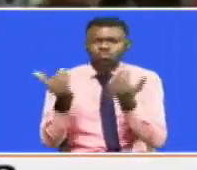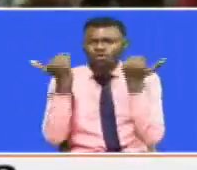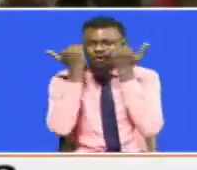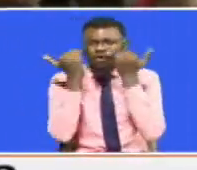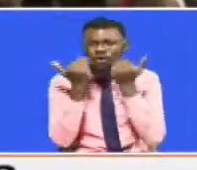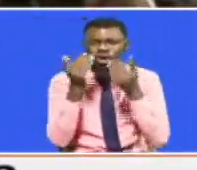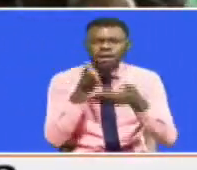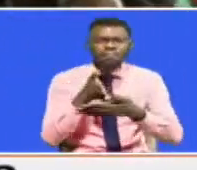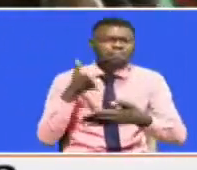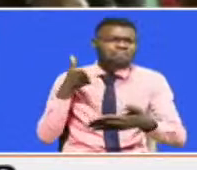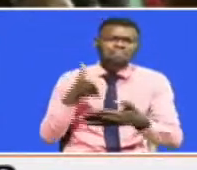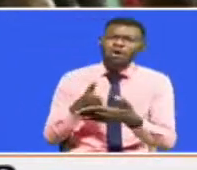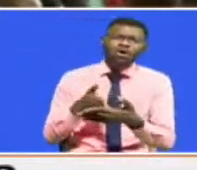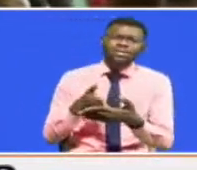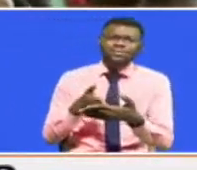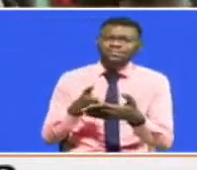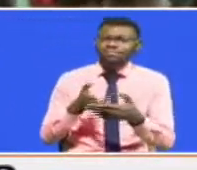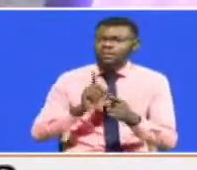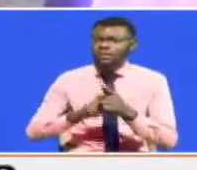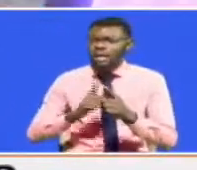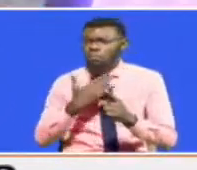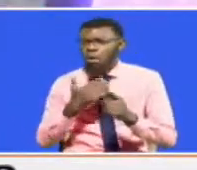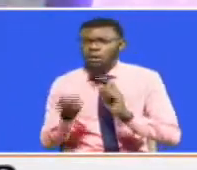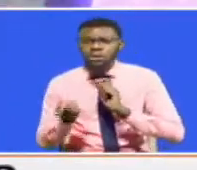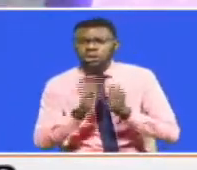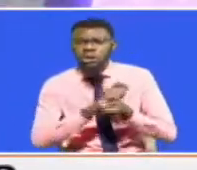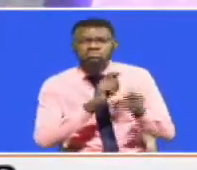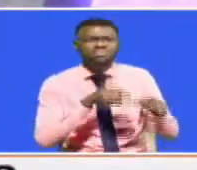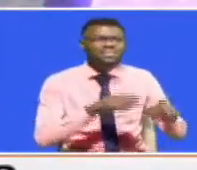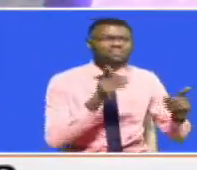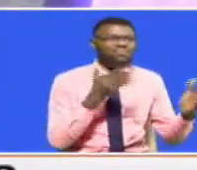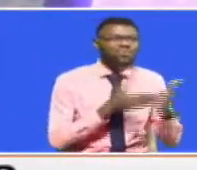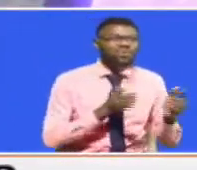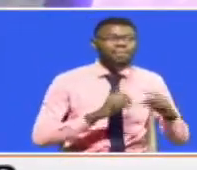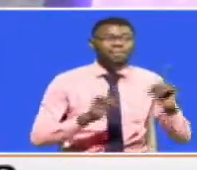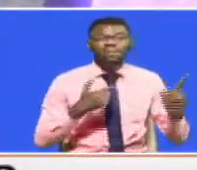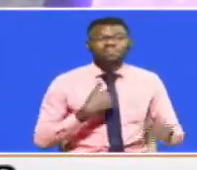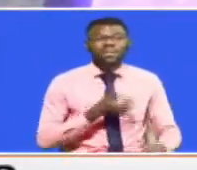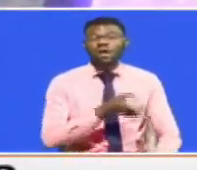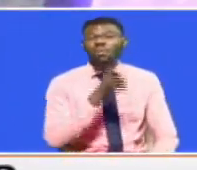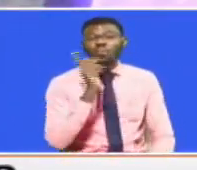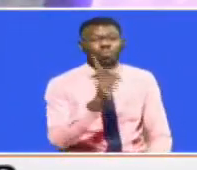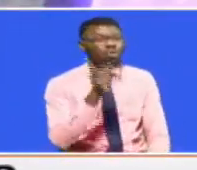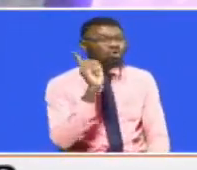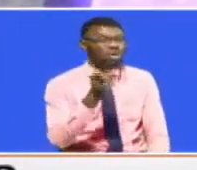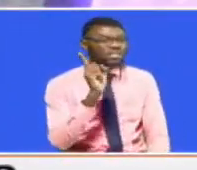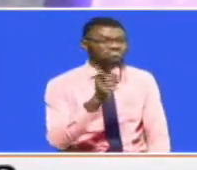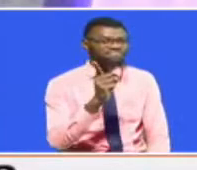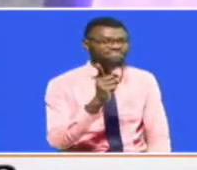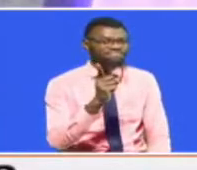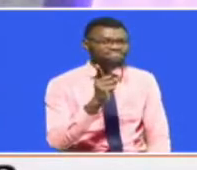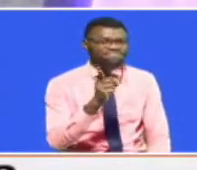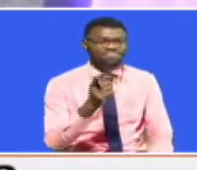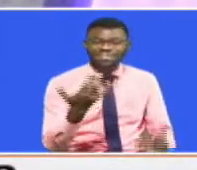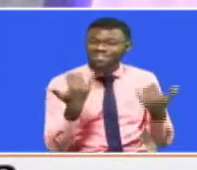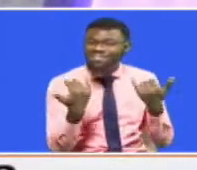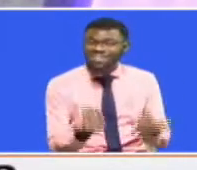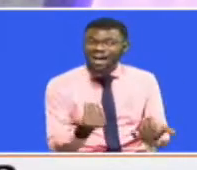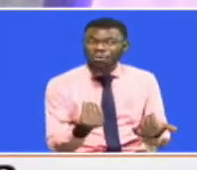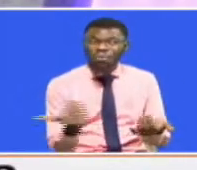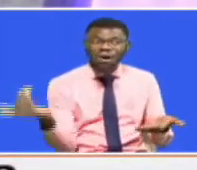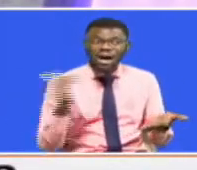meaningful transformation of our sugarcane sector, we want to give them a warning from Migori, that this time